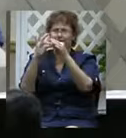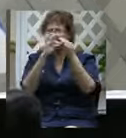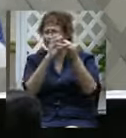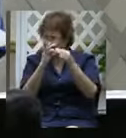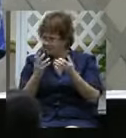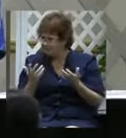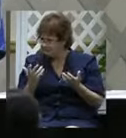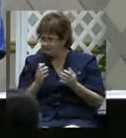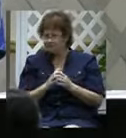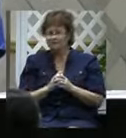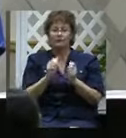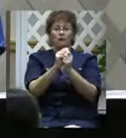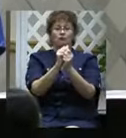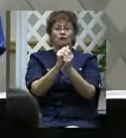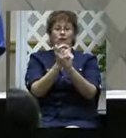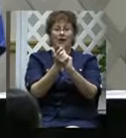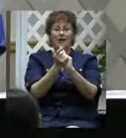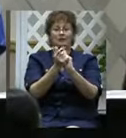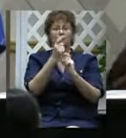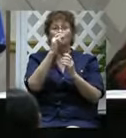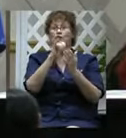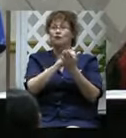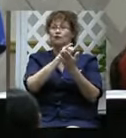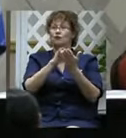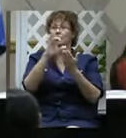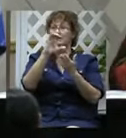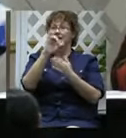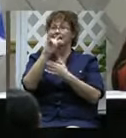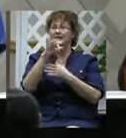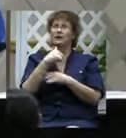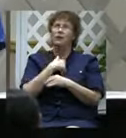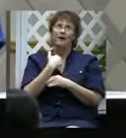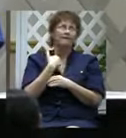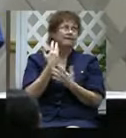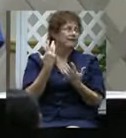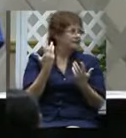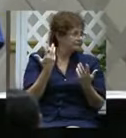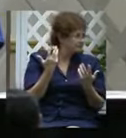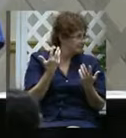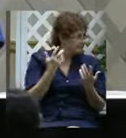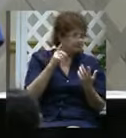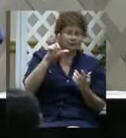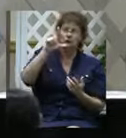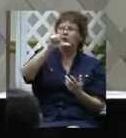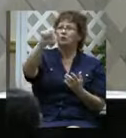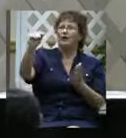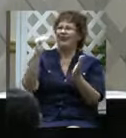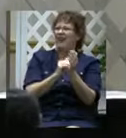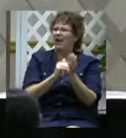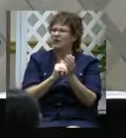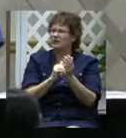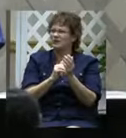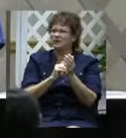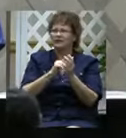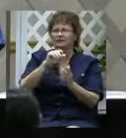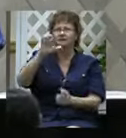At the translations unit in New York City, we're up to number 20,756. So